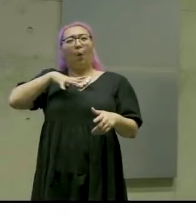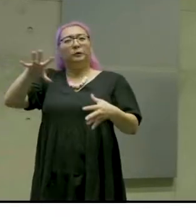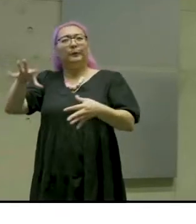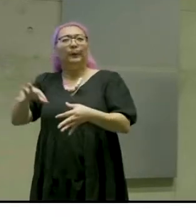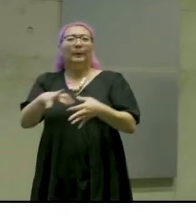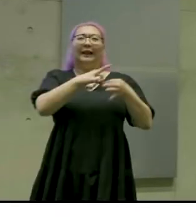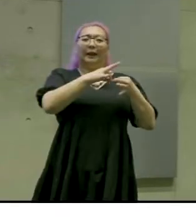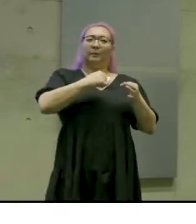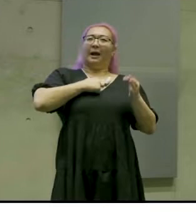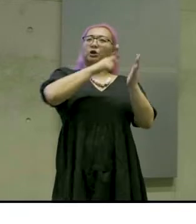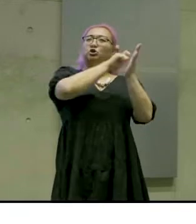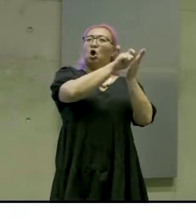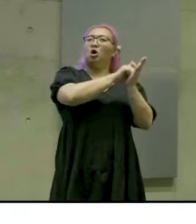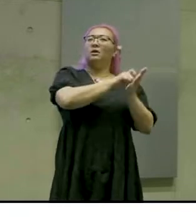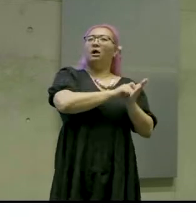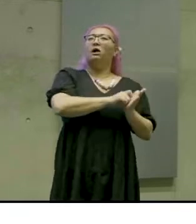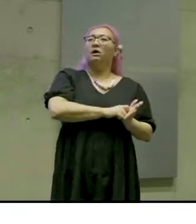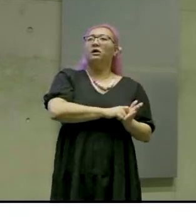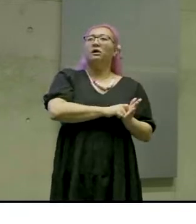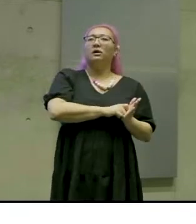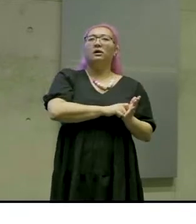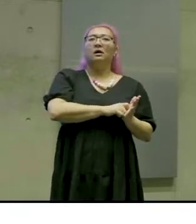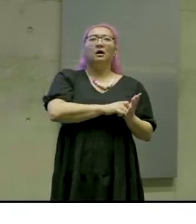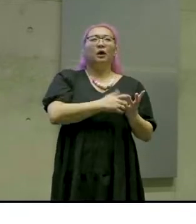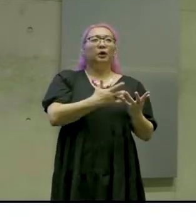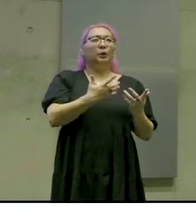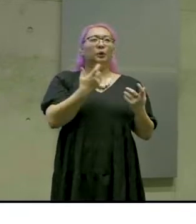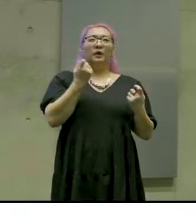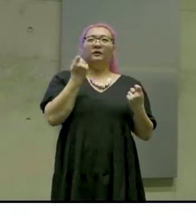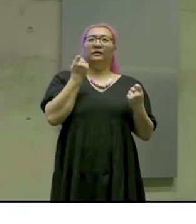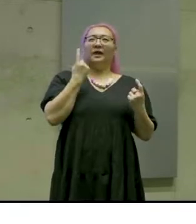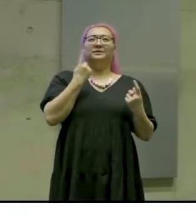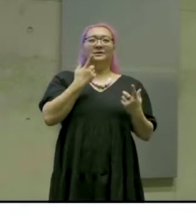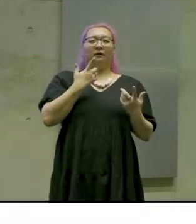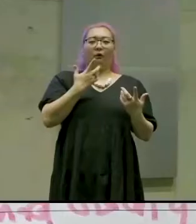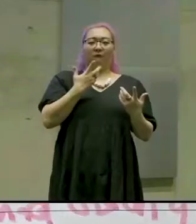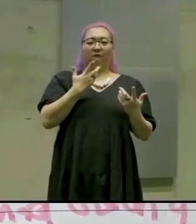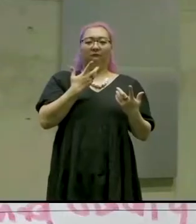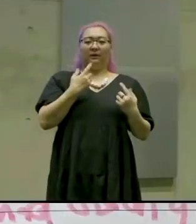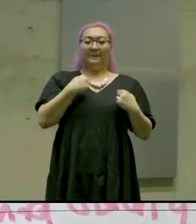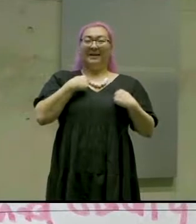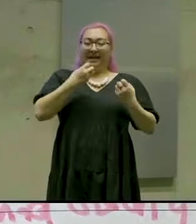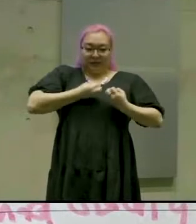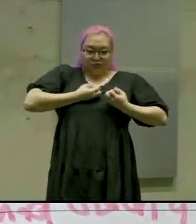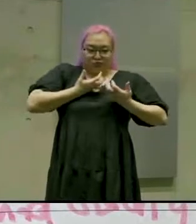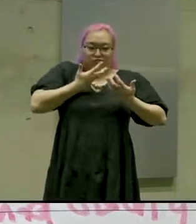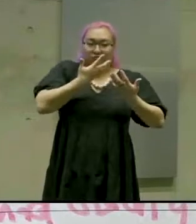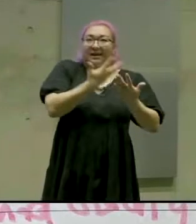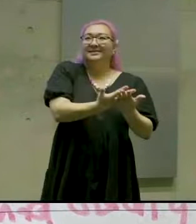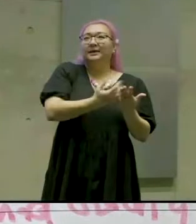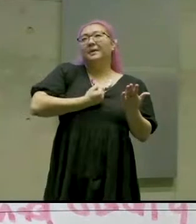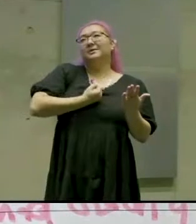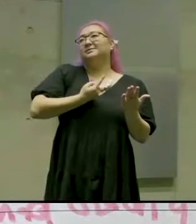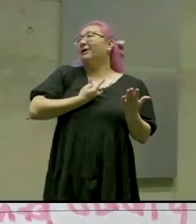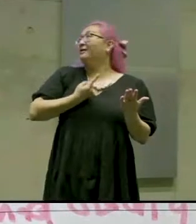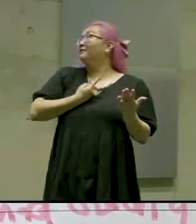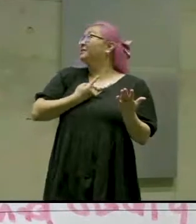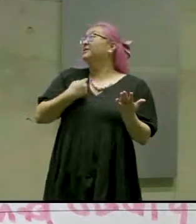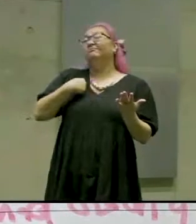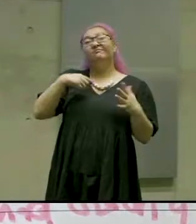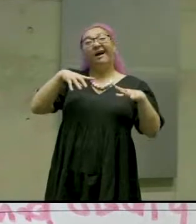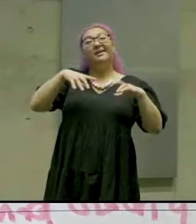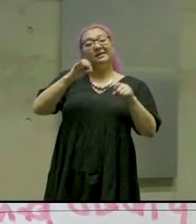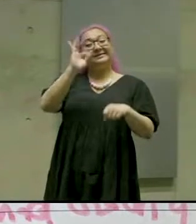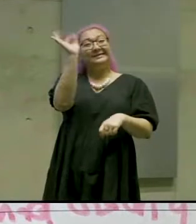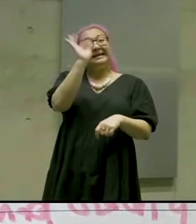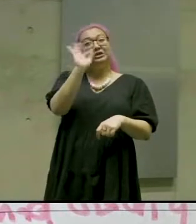is based on the idea of me expressing myself. So I started sketching